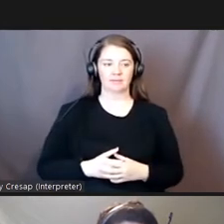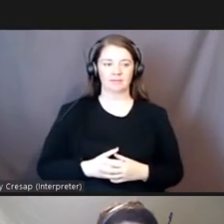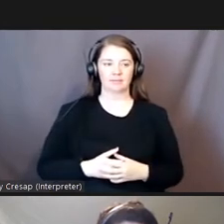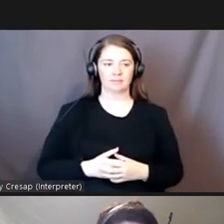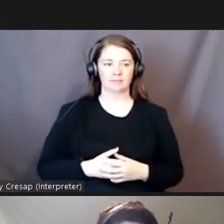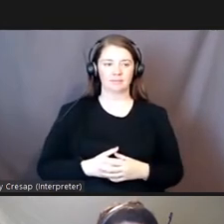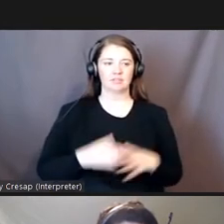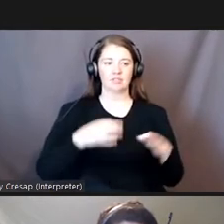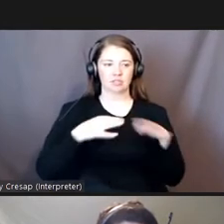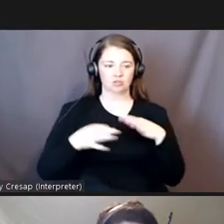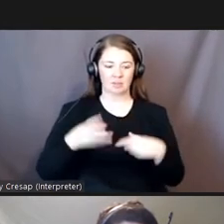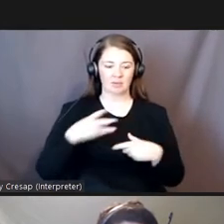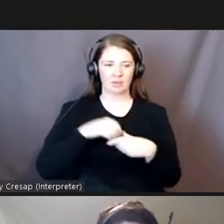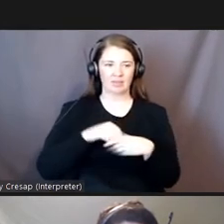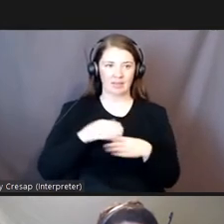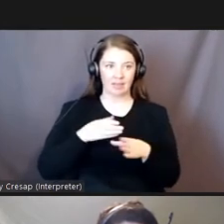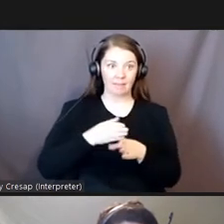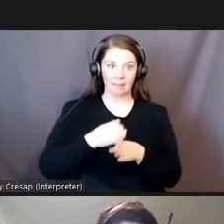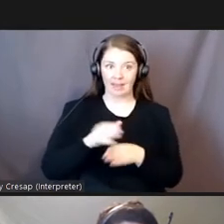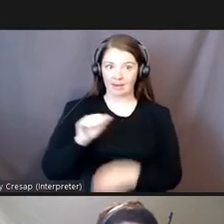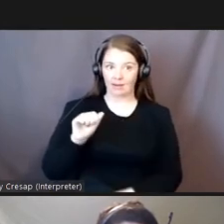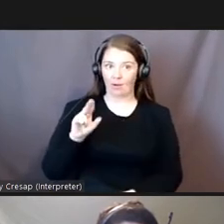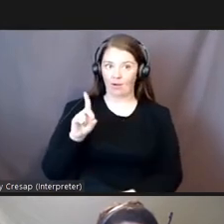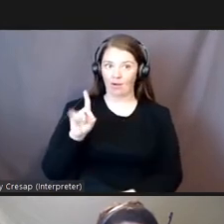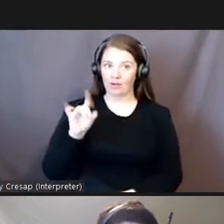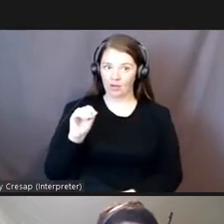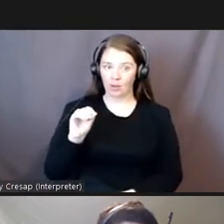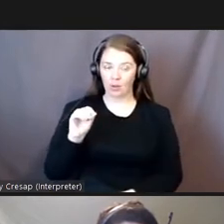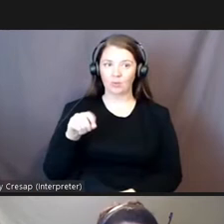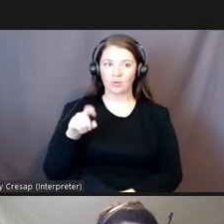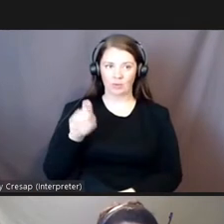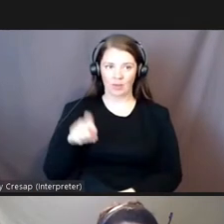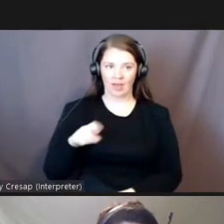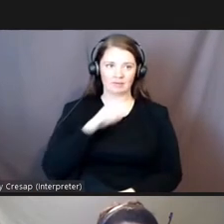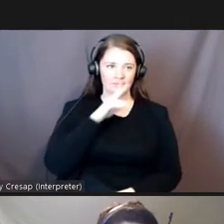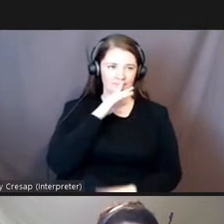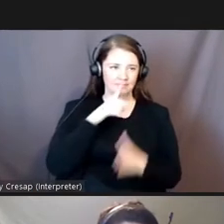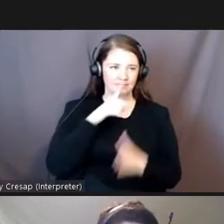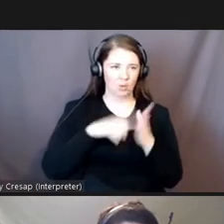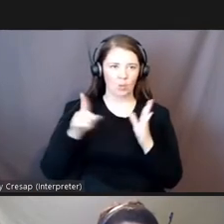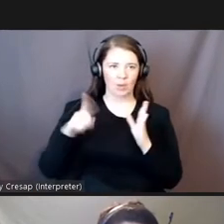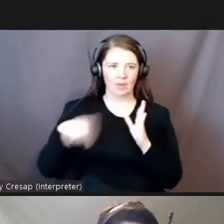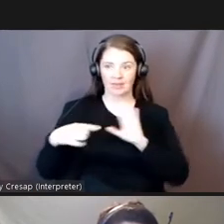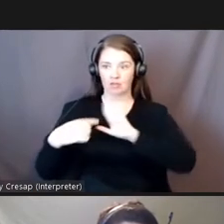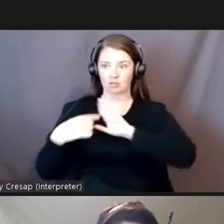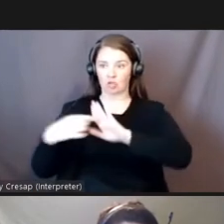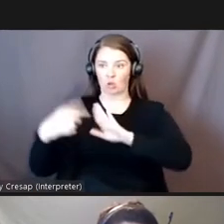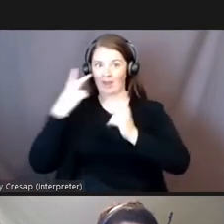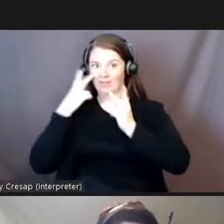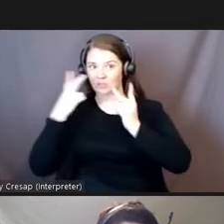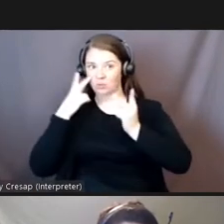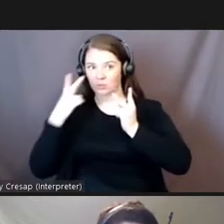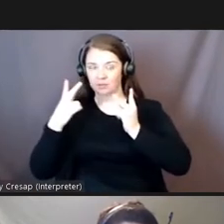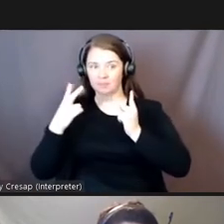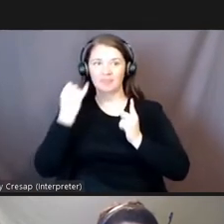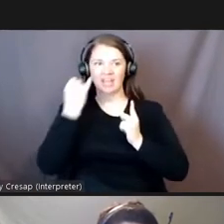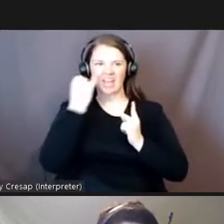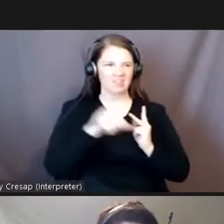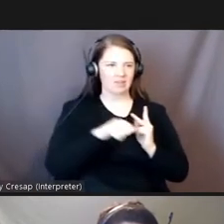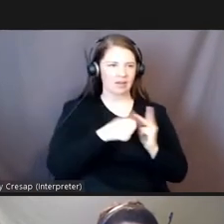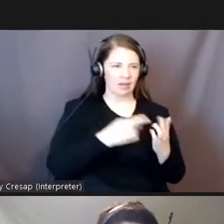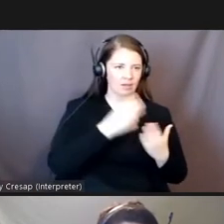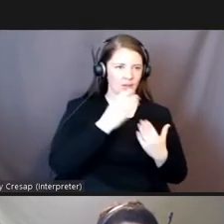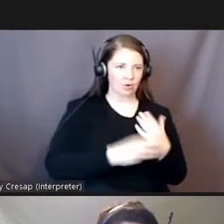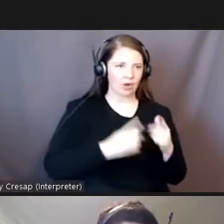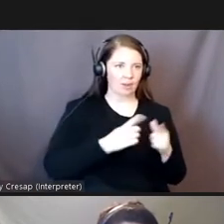in the main audio what's being presented visually. And when it interrupts another program through use